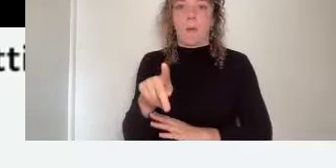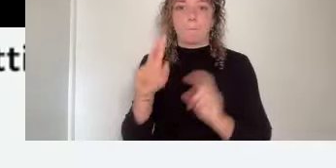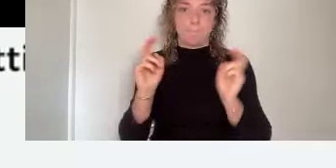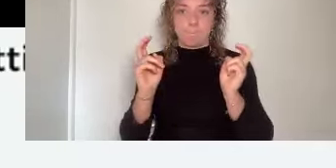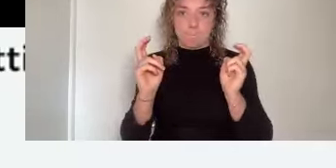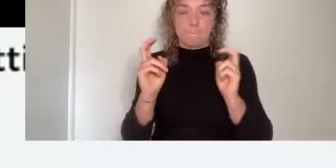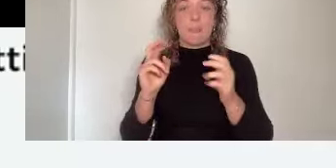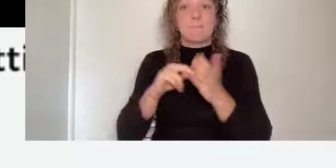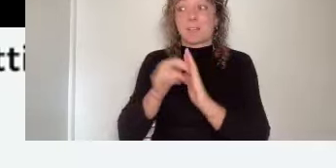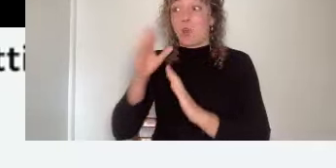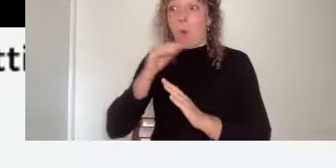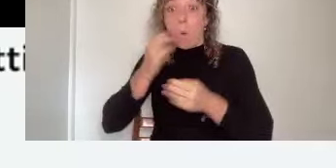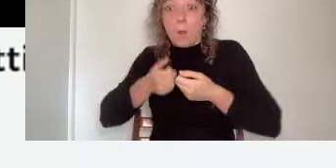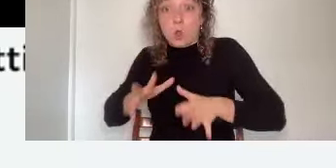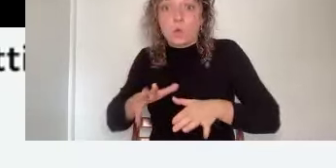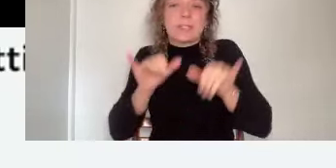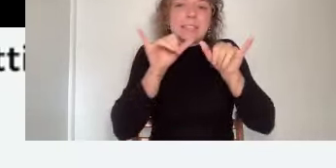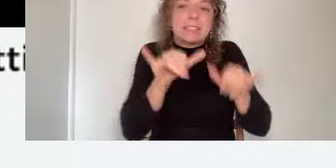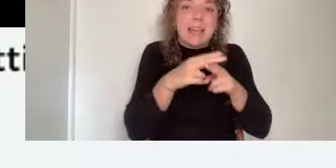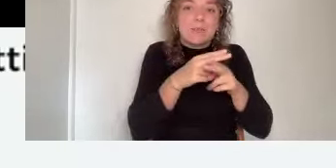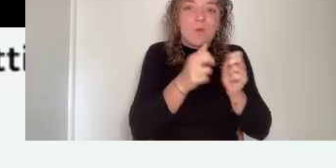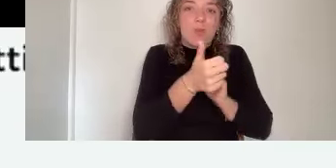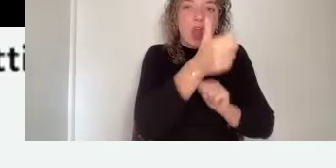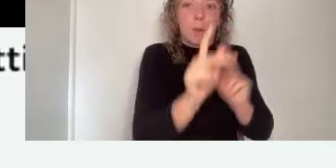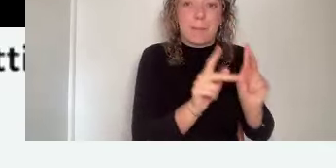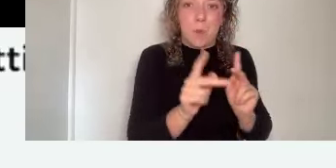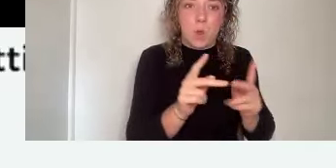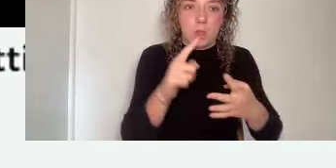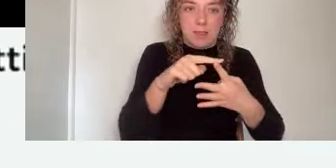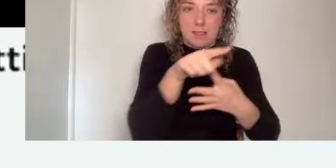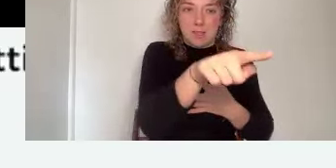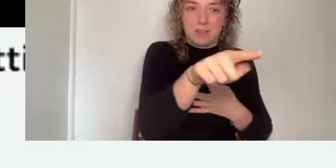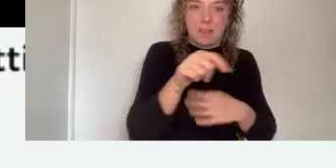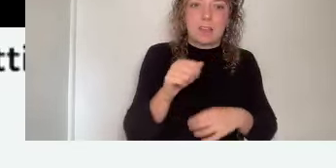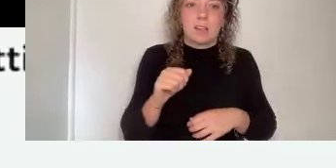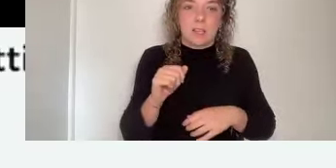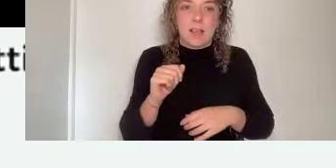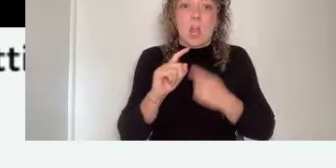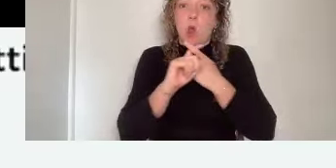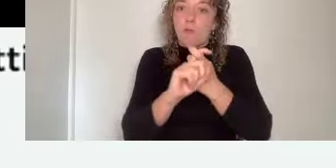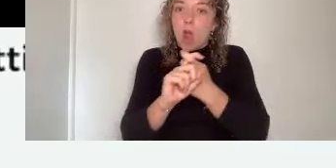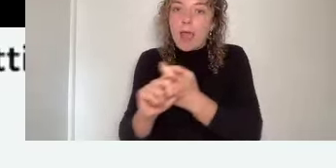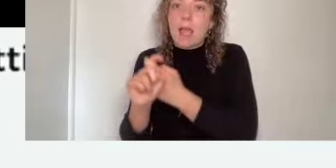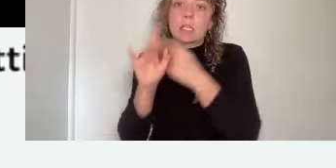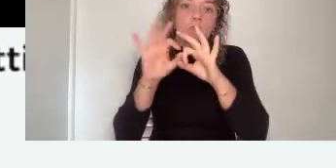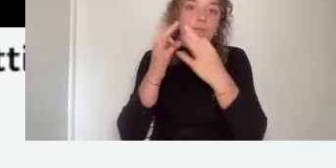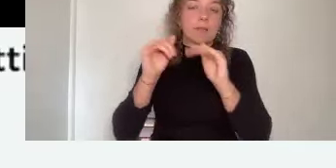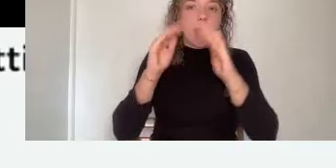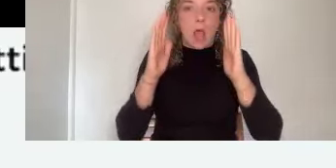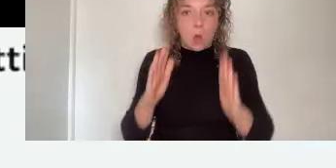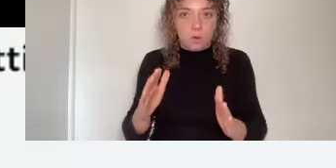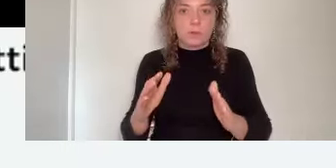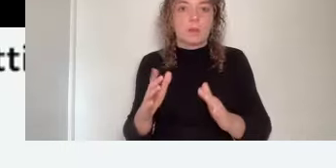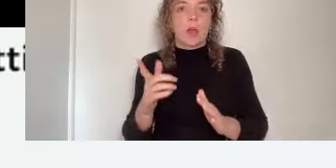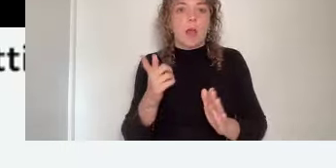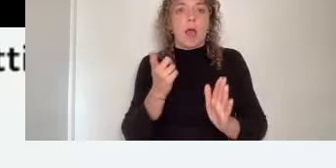a loss of housing and they're staying temporarily with others. And so friends or relatives' houses have how I have it on this slide, but I put